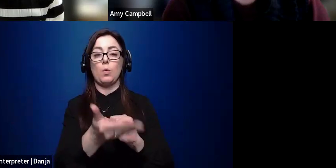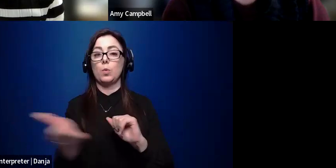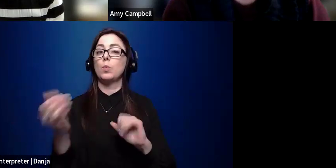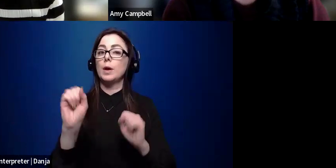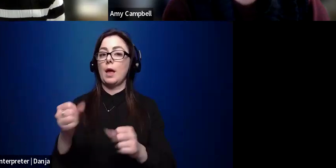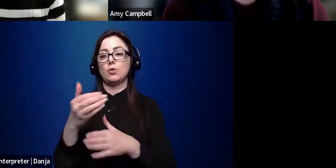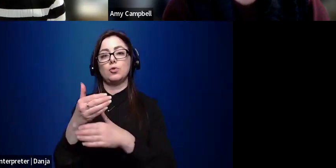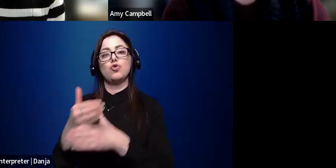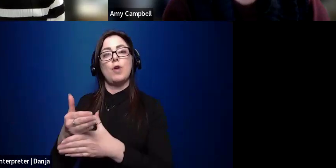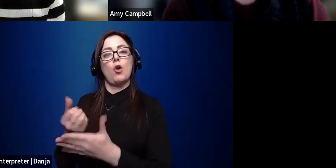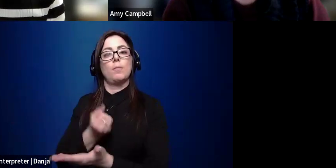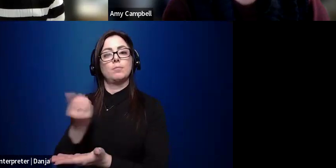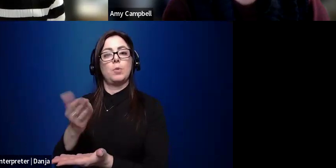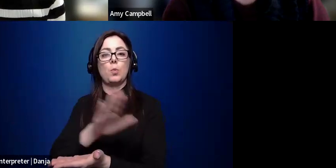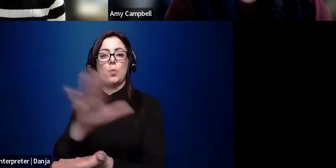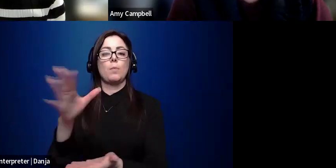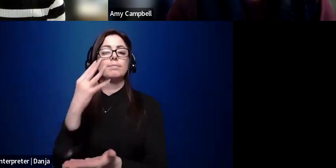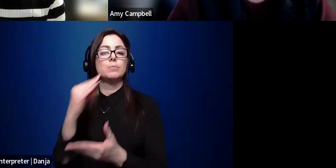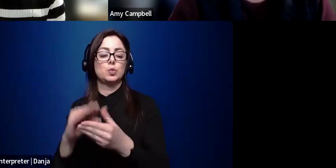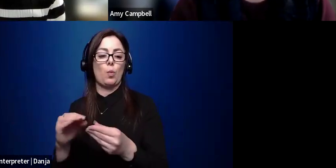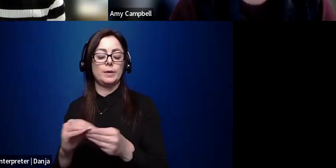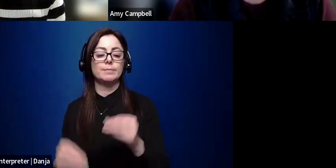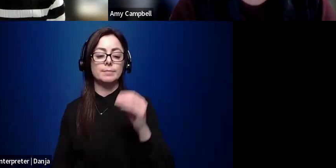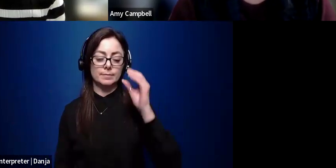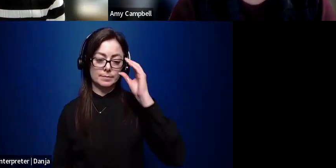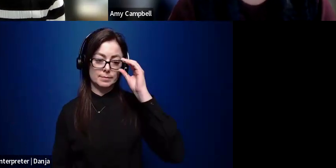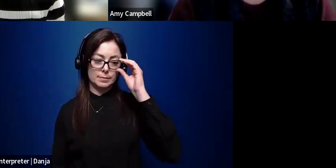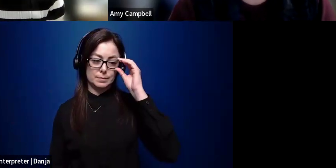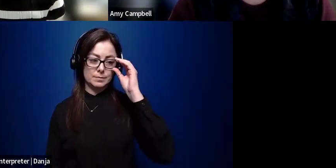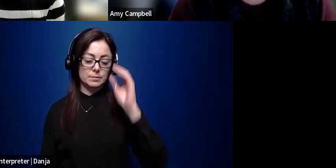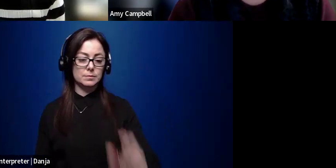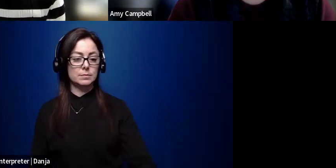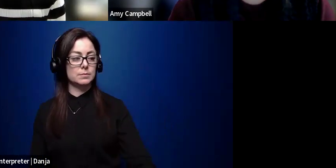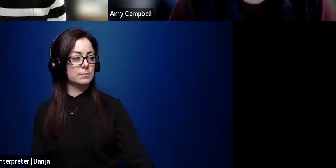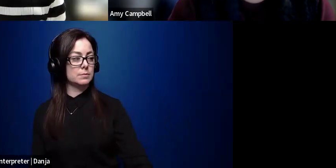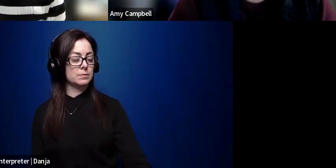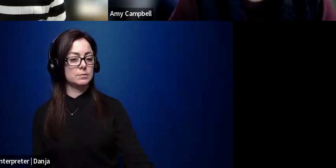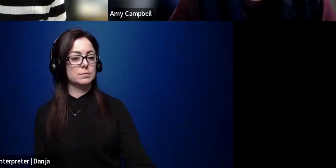share your story also. If Amy will click the next slide.